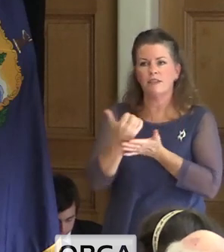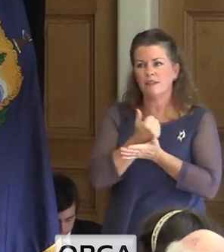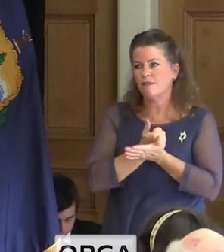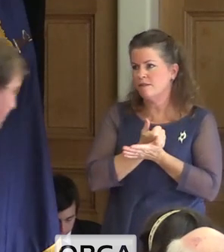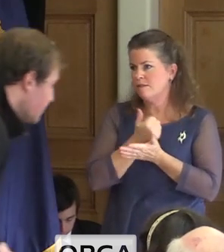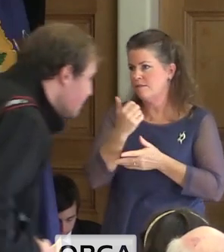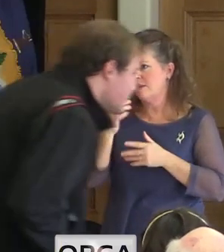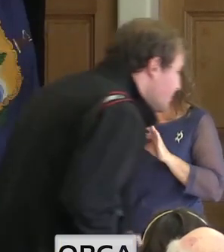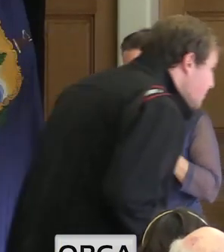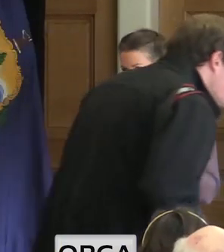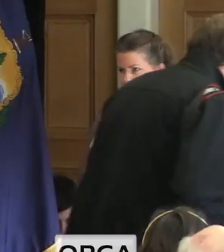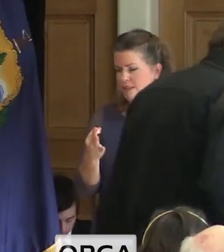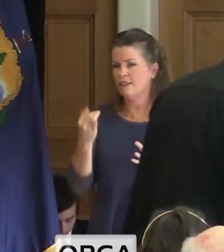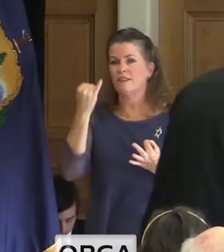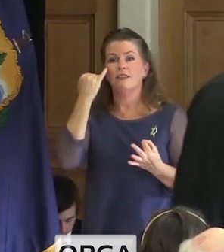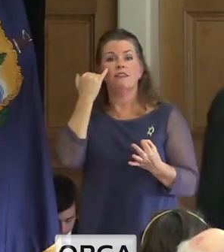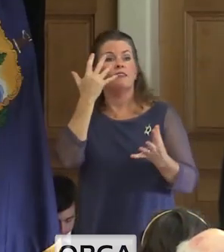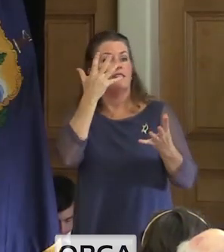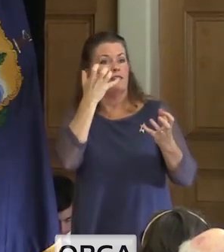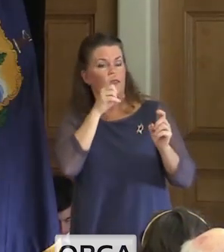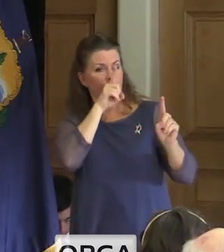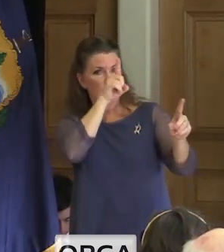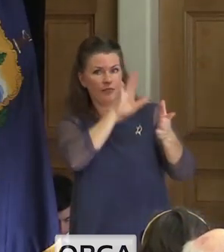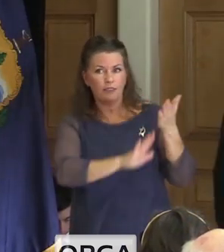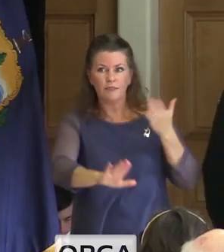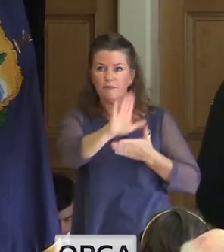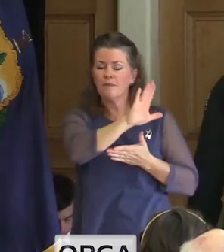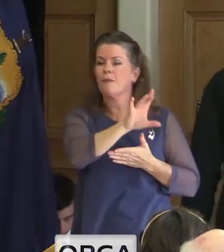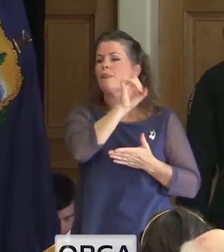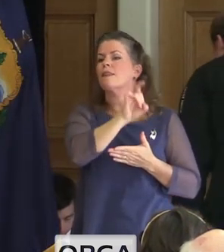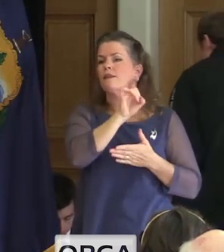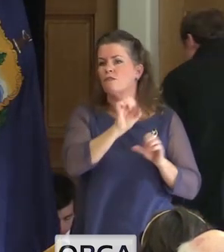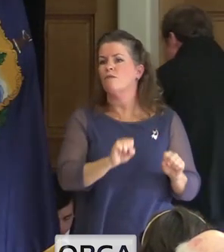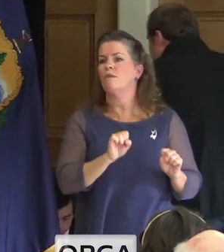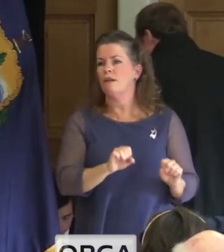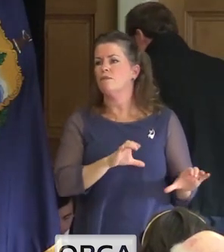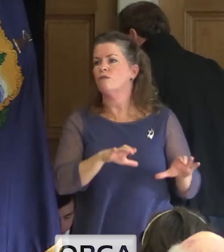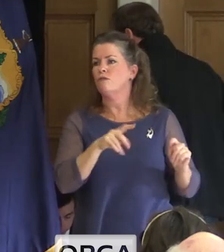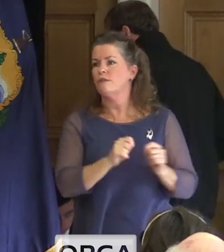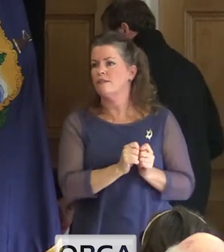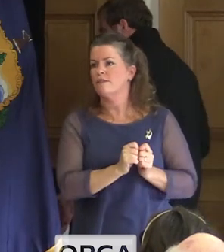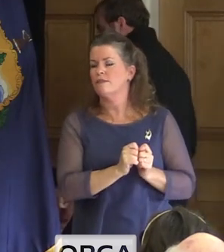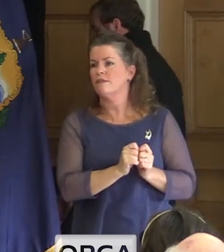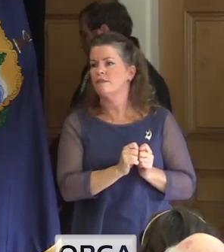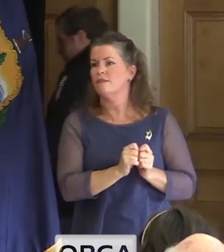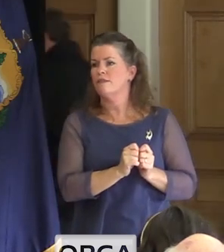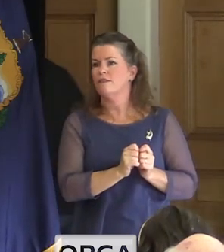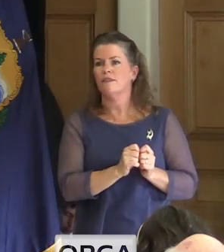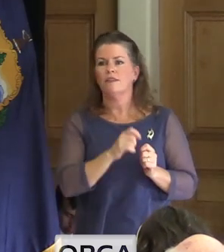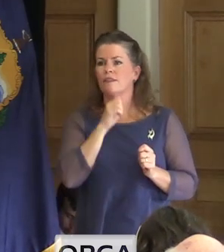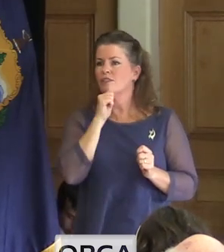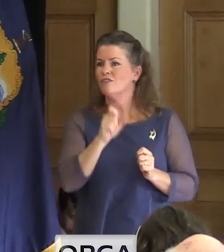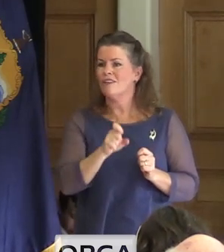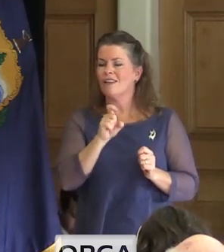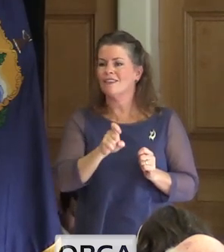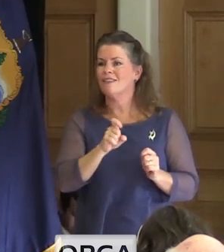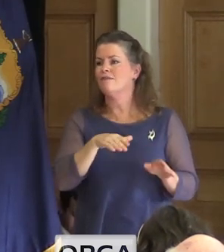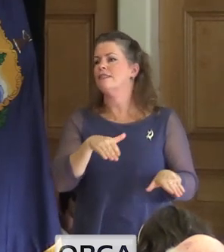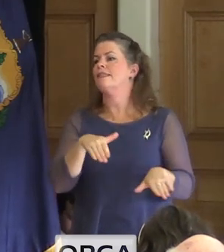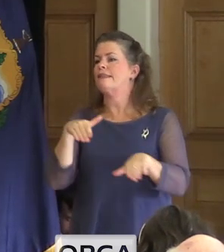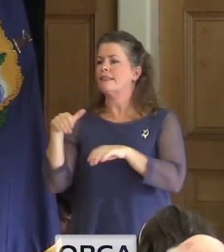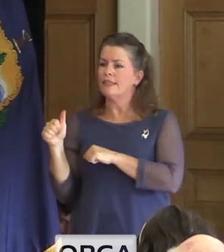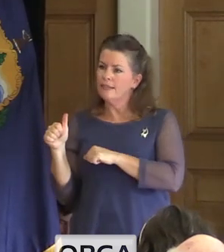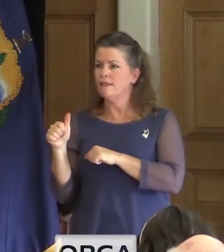ability and the desire, they should be able to get a higher education, and they should not have to leave school